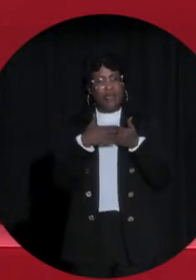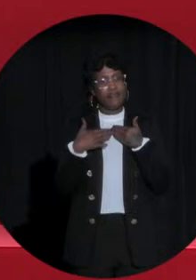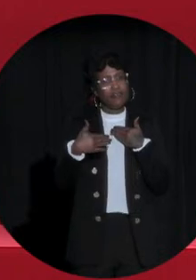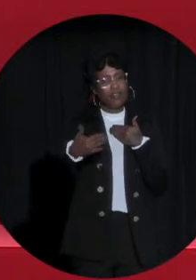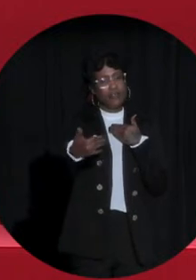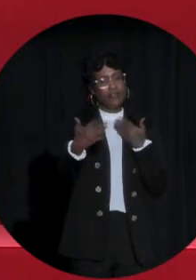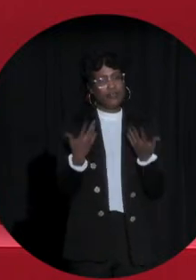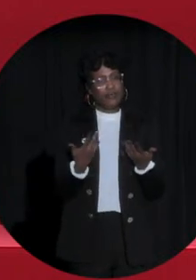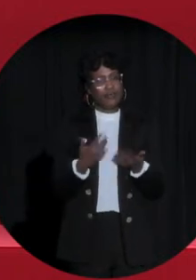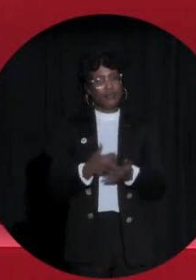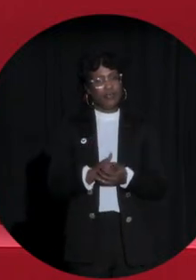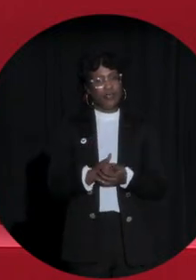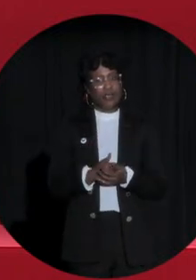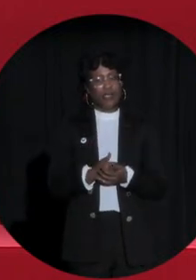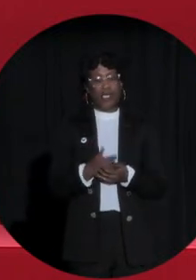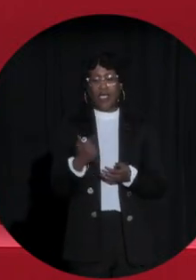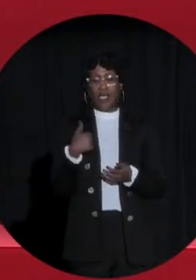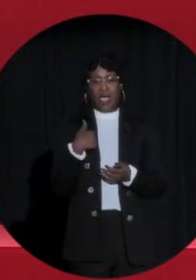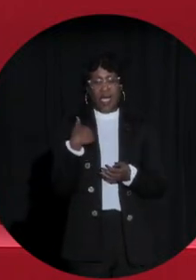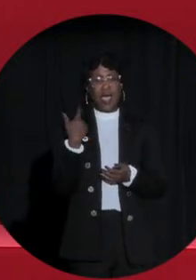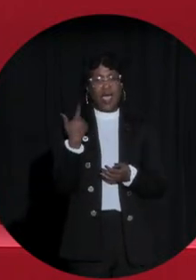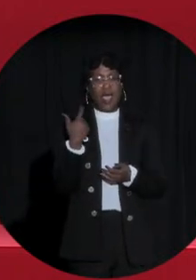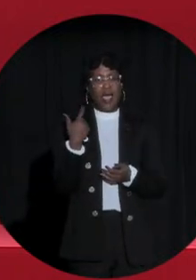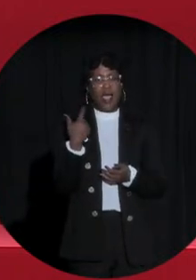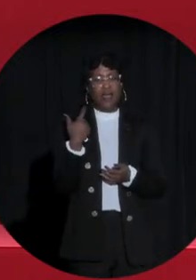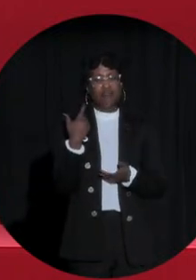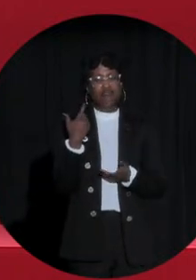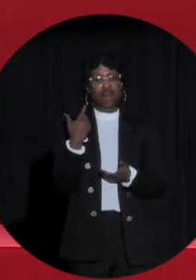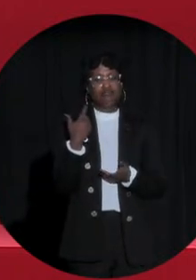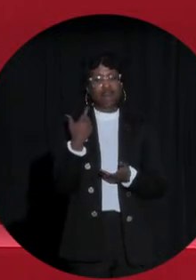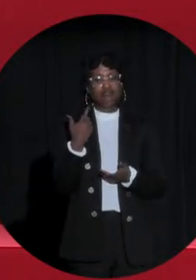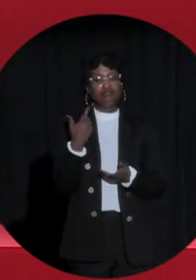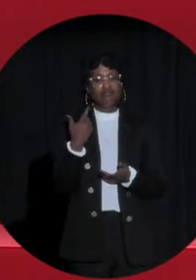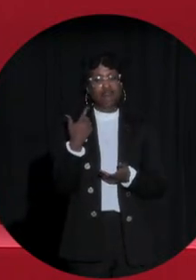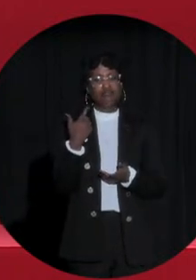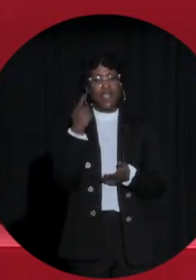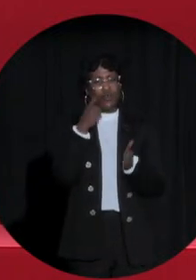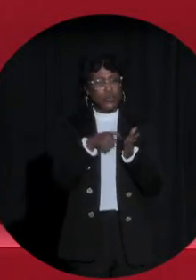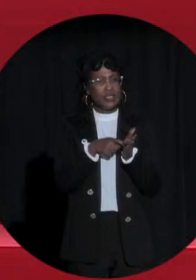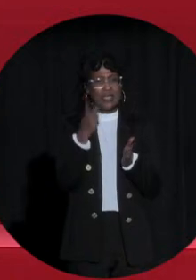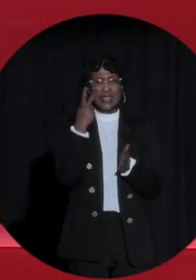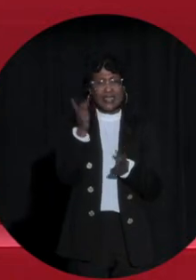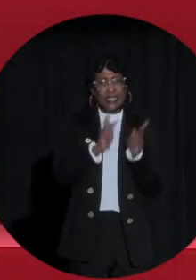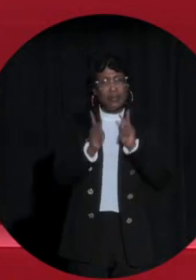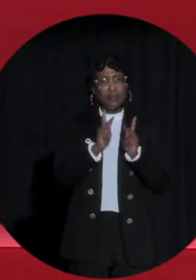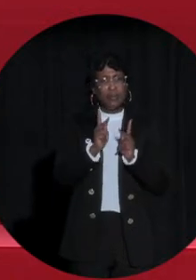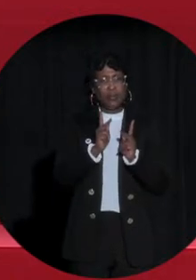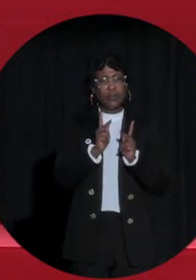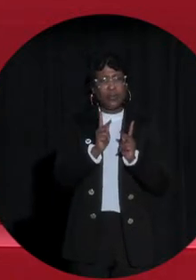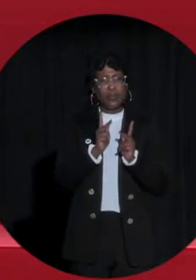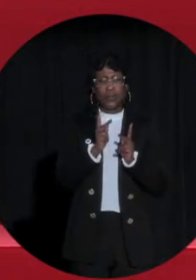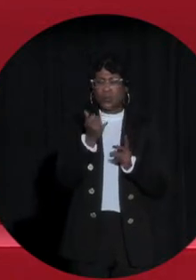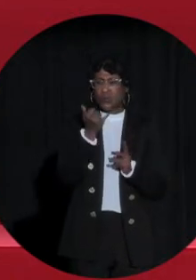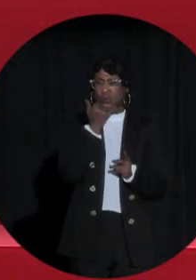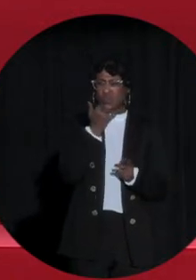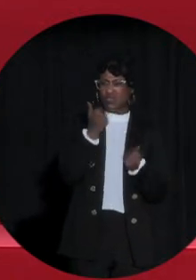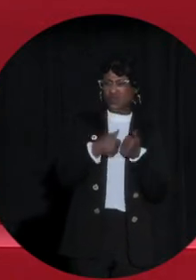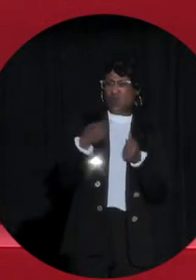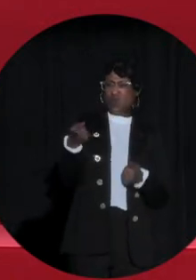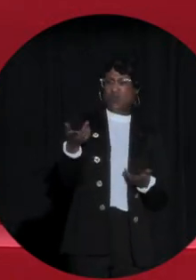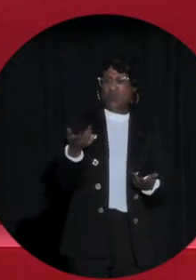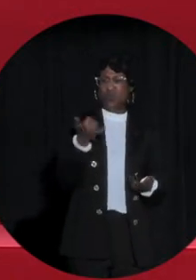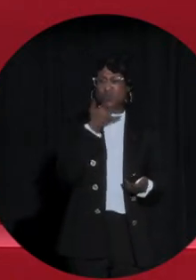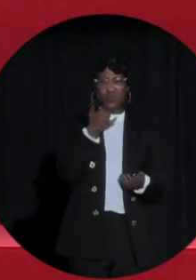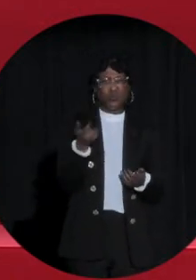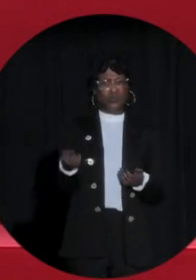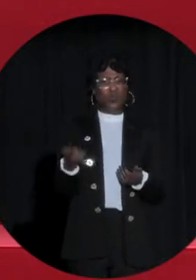Too often, I find, we admonish people and we ask them, "What's wrong with you?" But we rarely ask